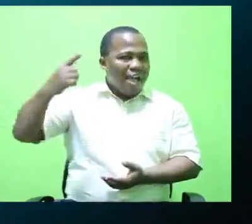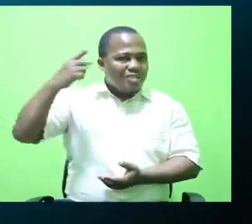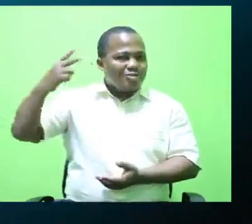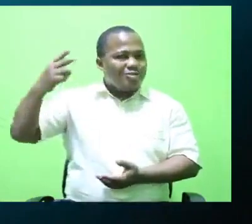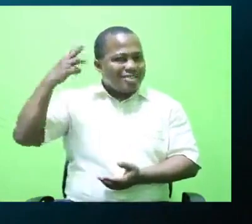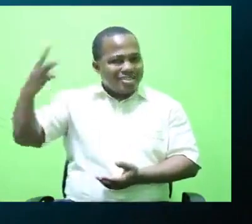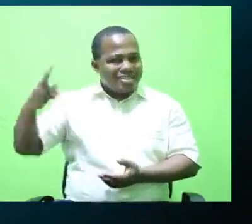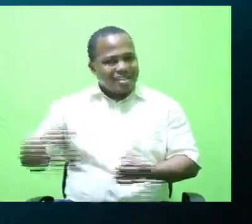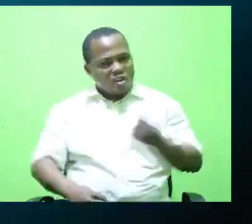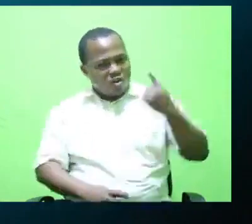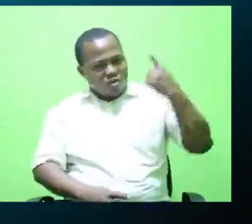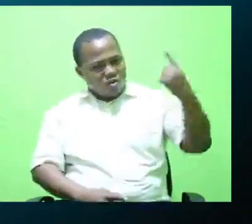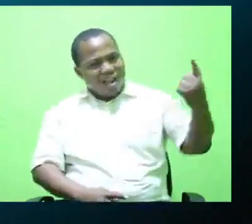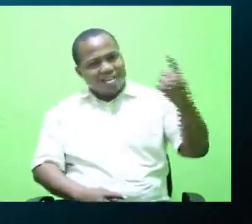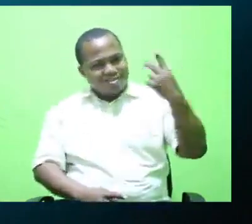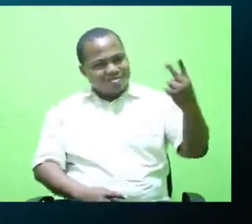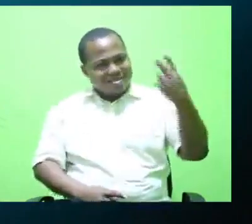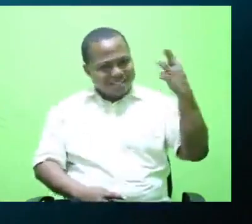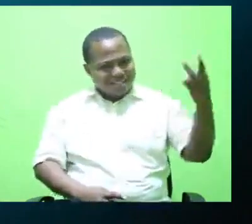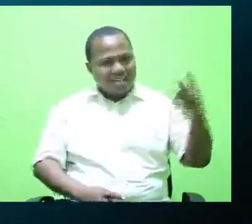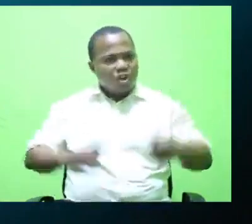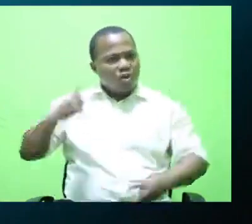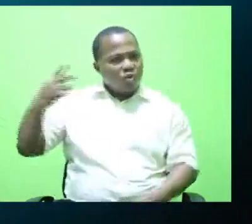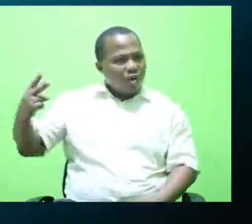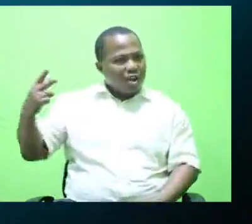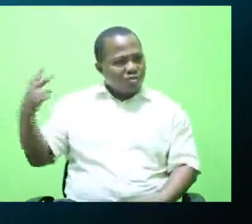1, 2, 3. 1, 2, 3.